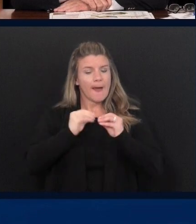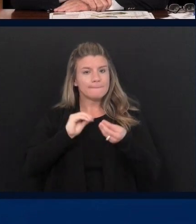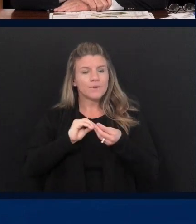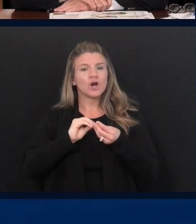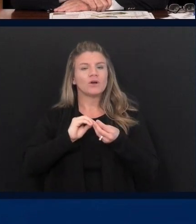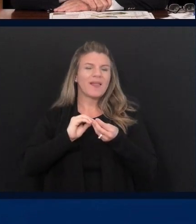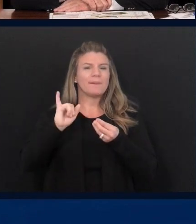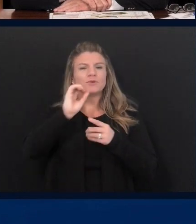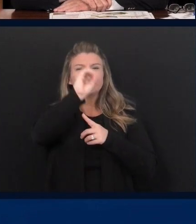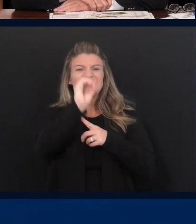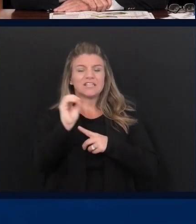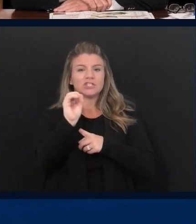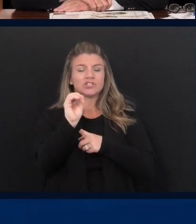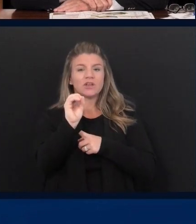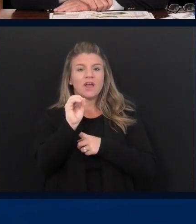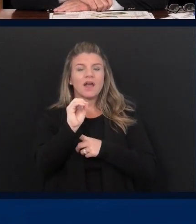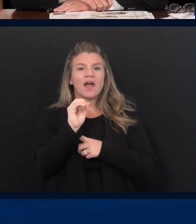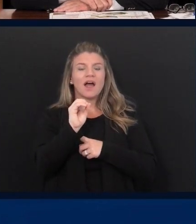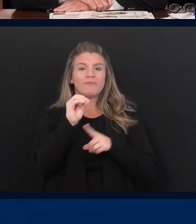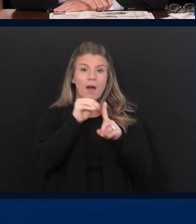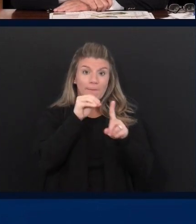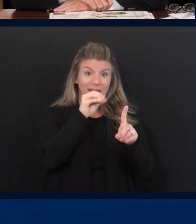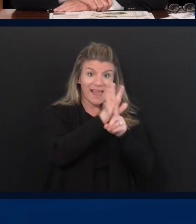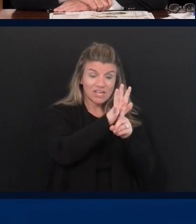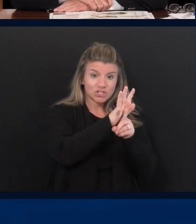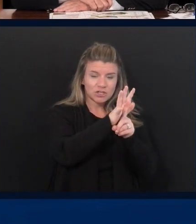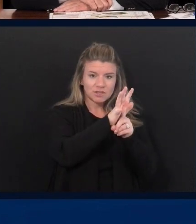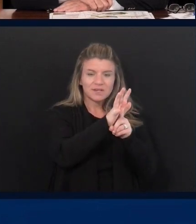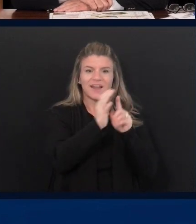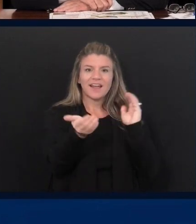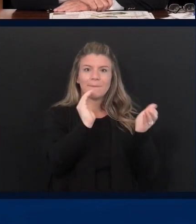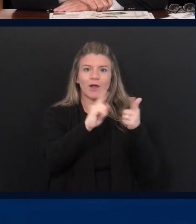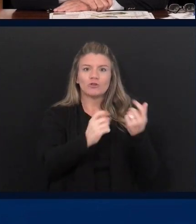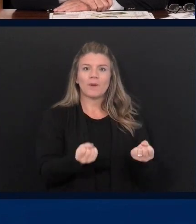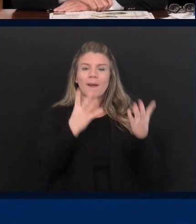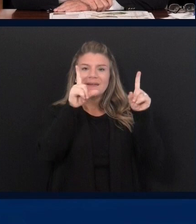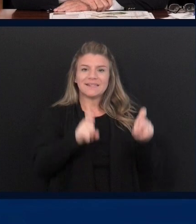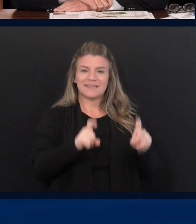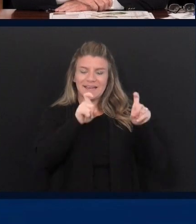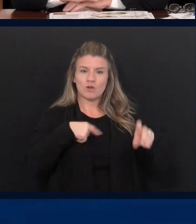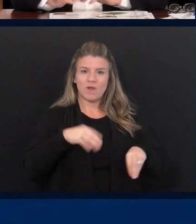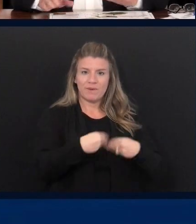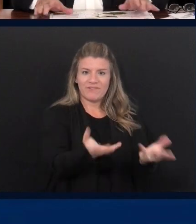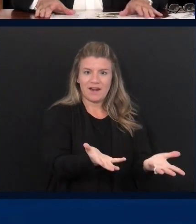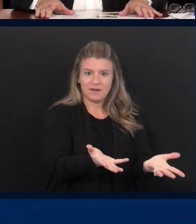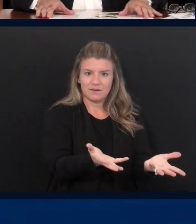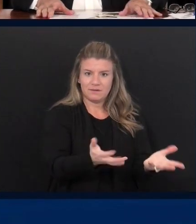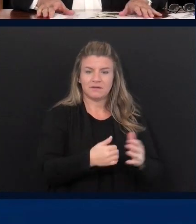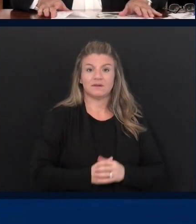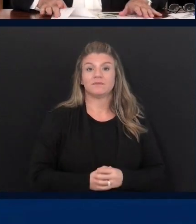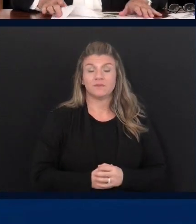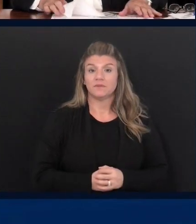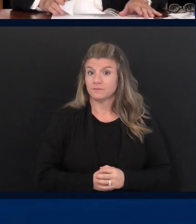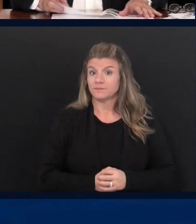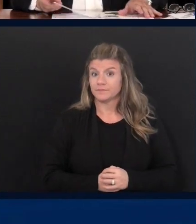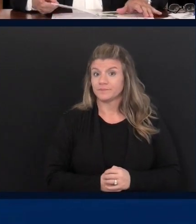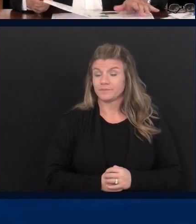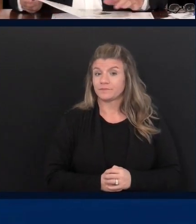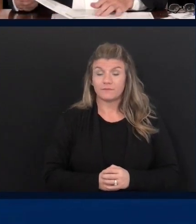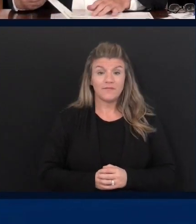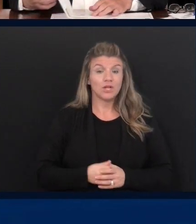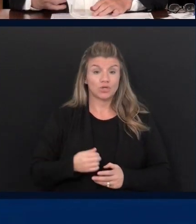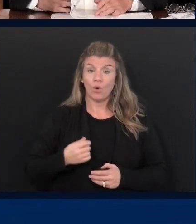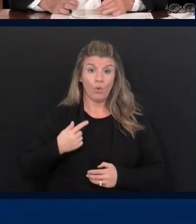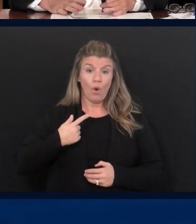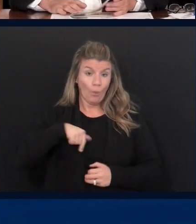the percentage of population on the number of tests that have been taken. So we're